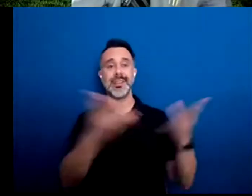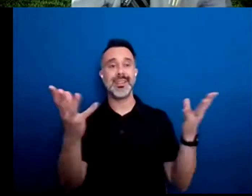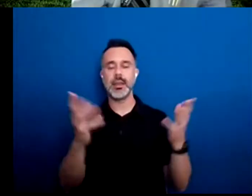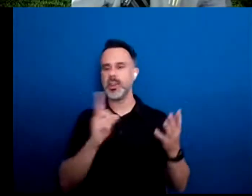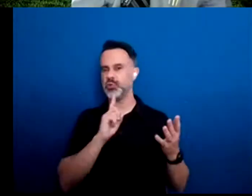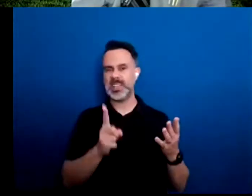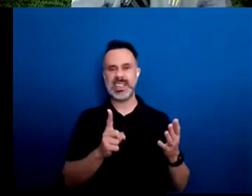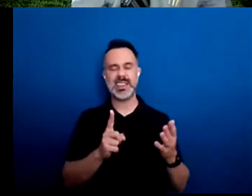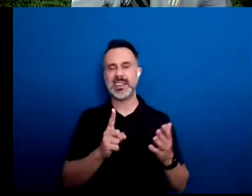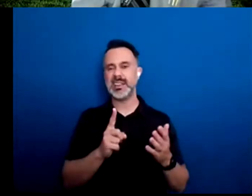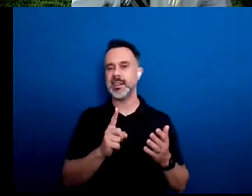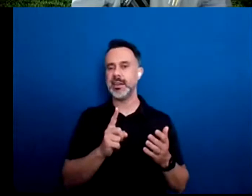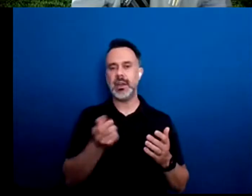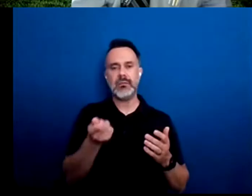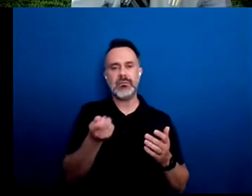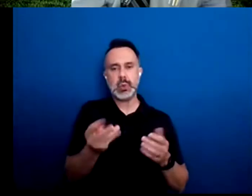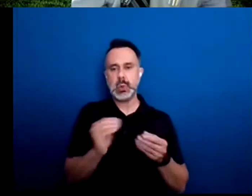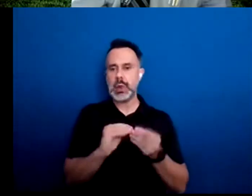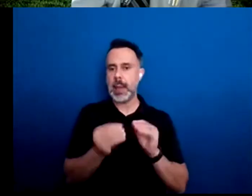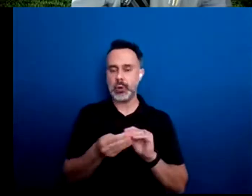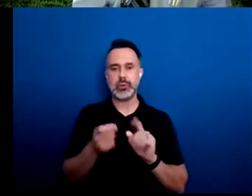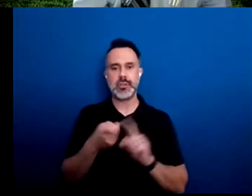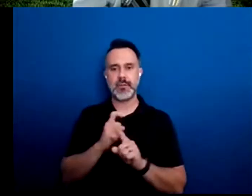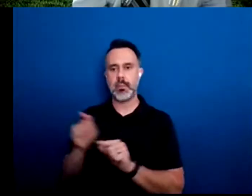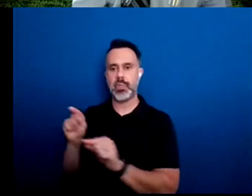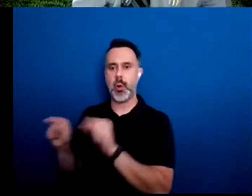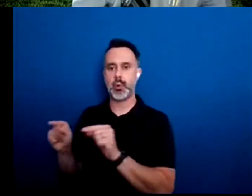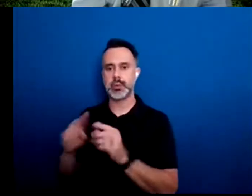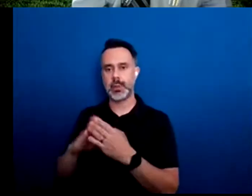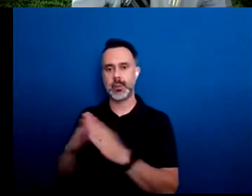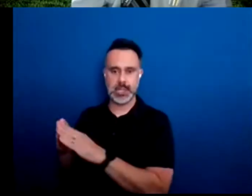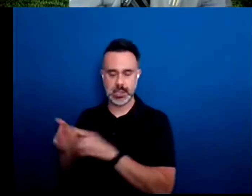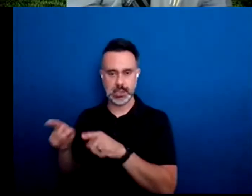of those communities. And now, even as we